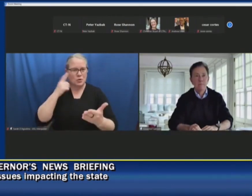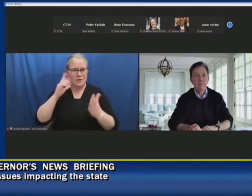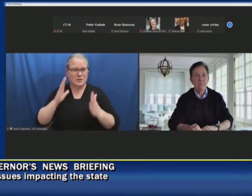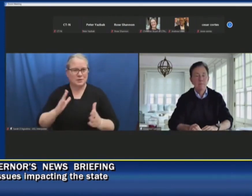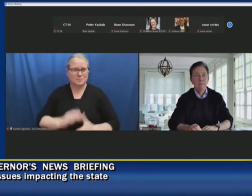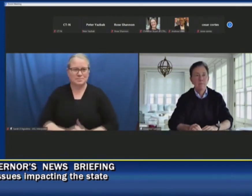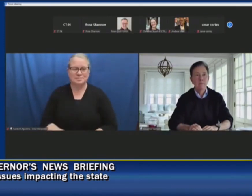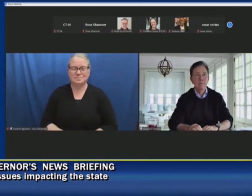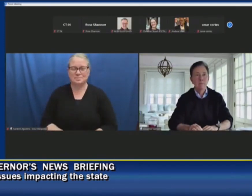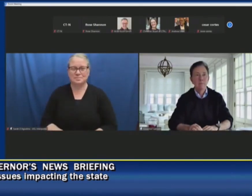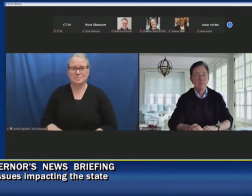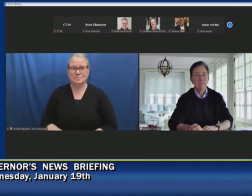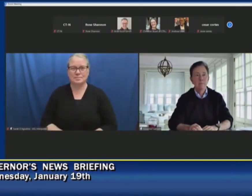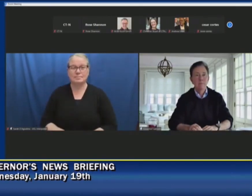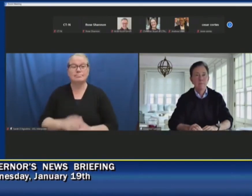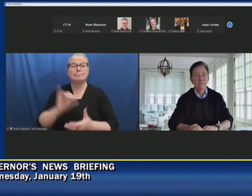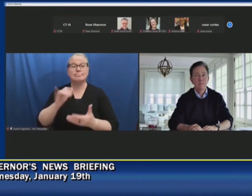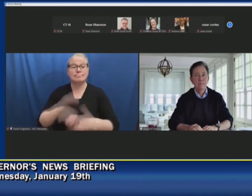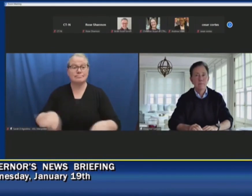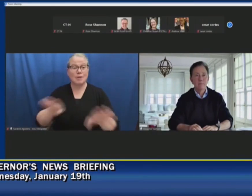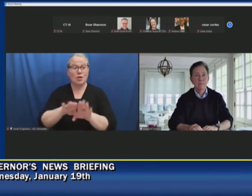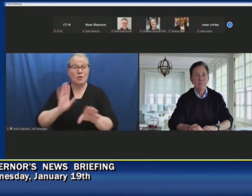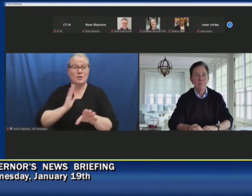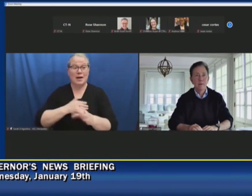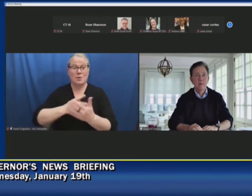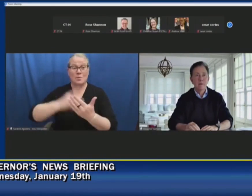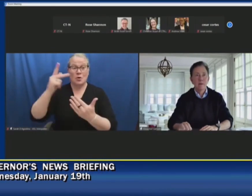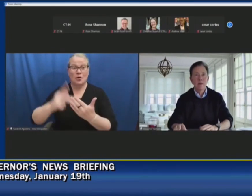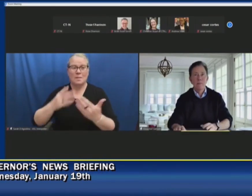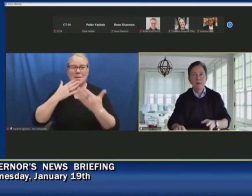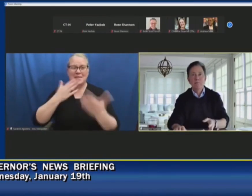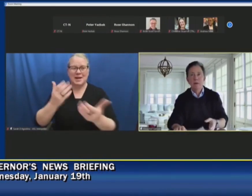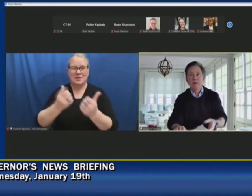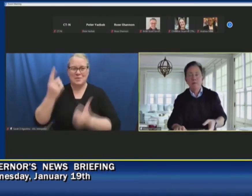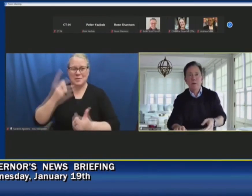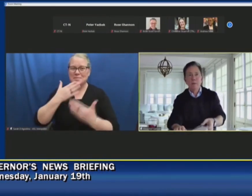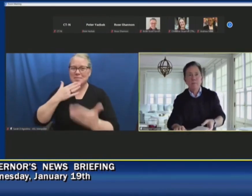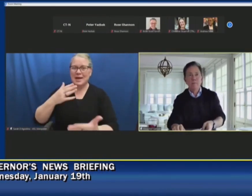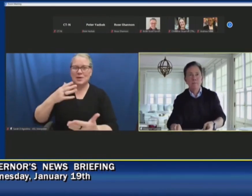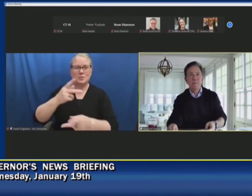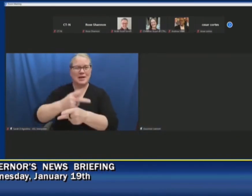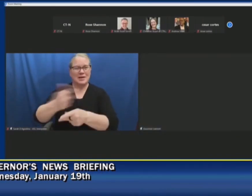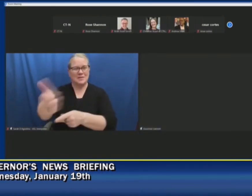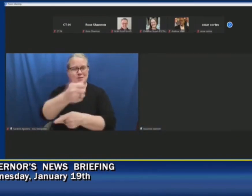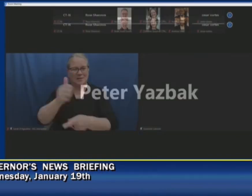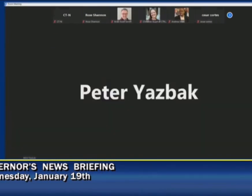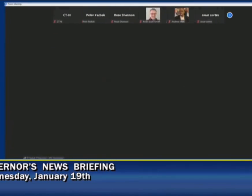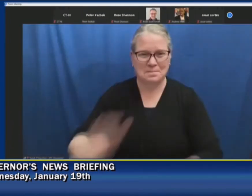Okay, that concludes our program. Thank you, everybody. Thanks, Pete. Take care, everybody.